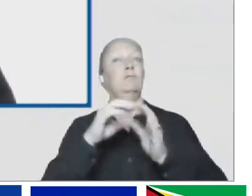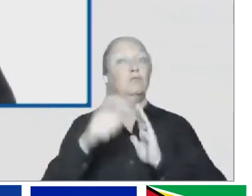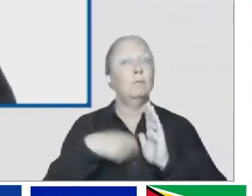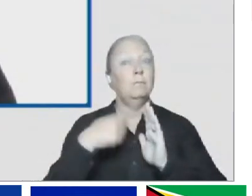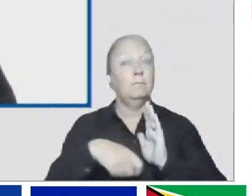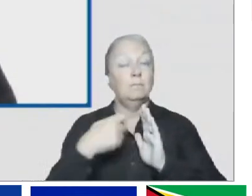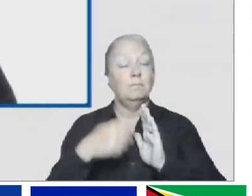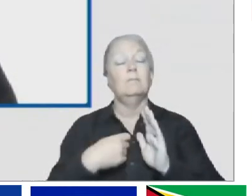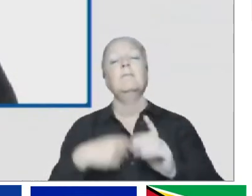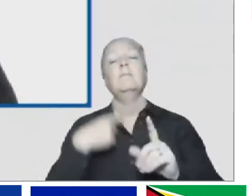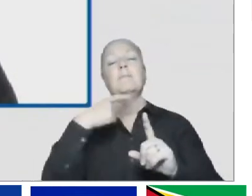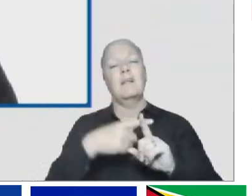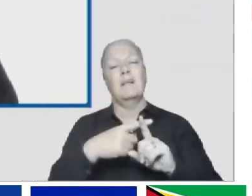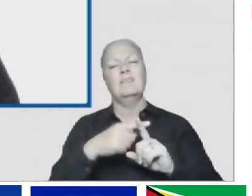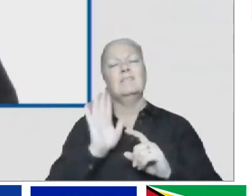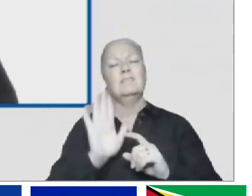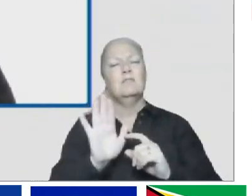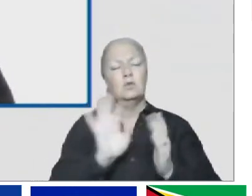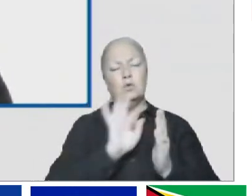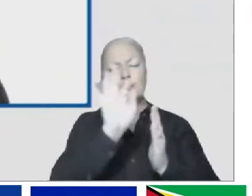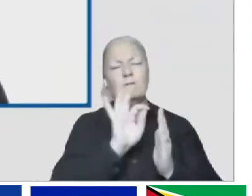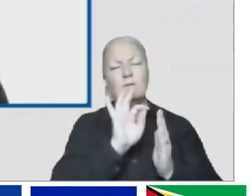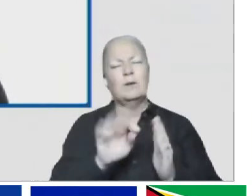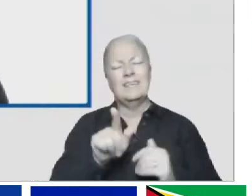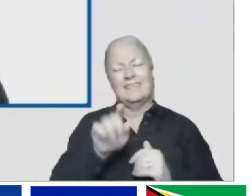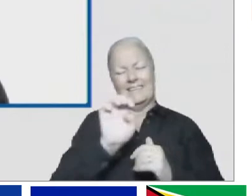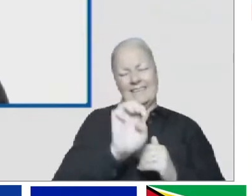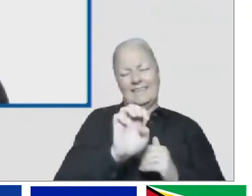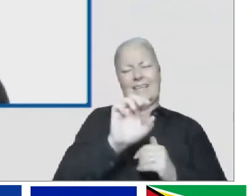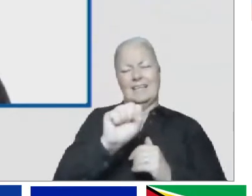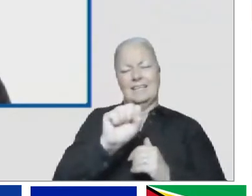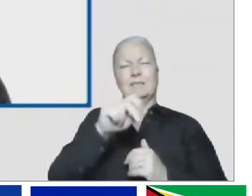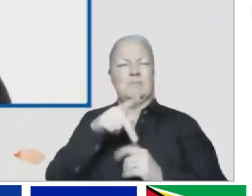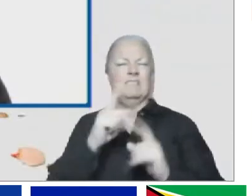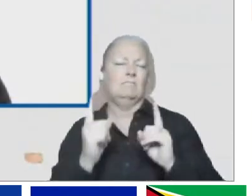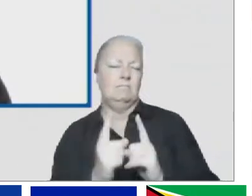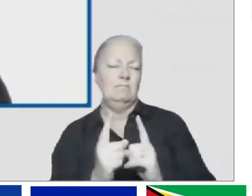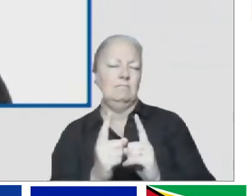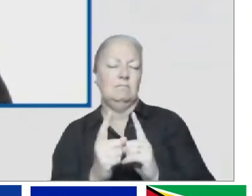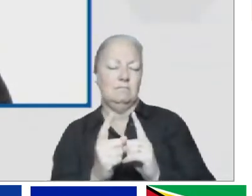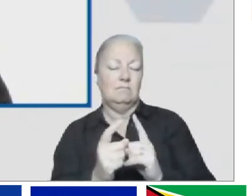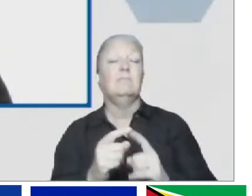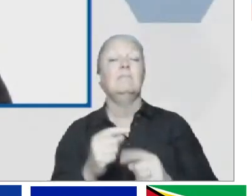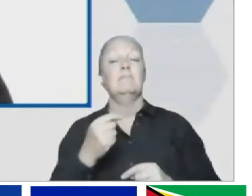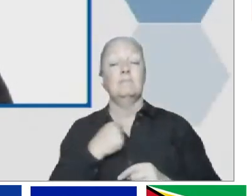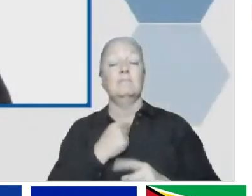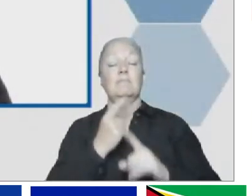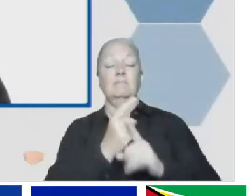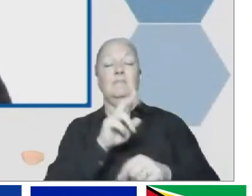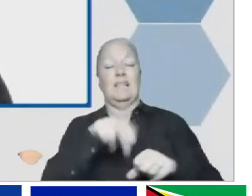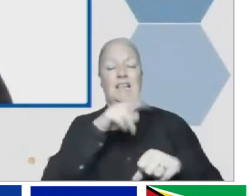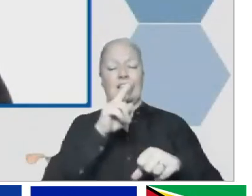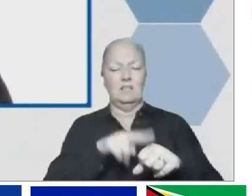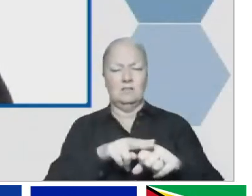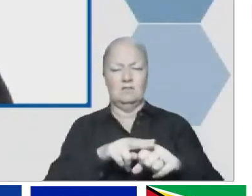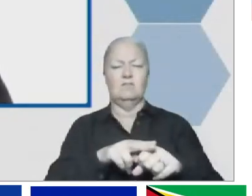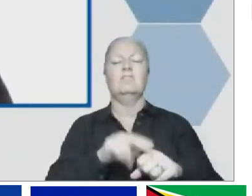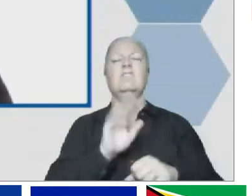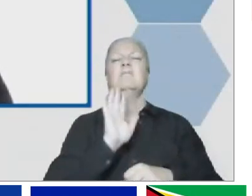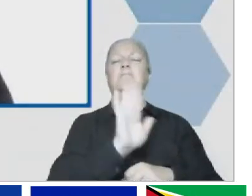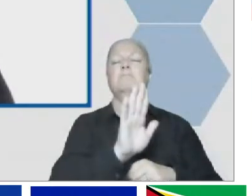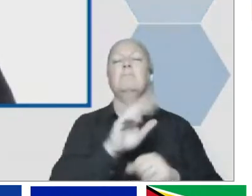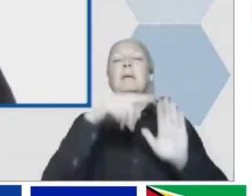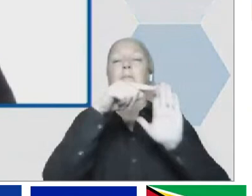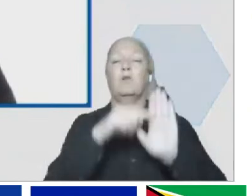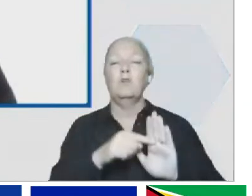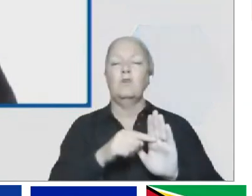call ESP. And this was implemented in accordance with the National Surveillance Policy for Jamaica, which serves to